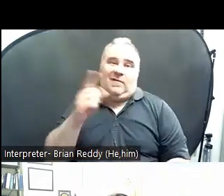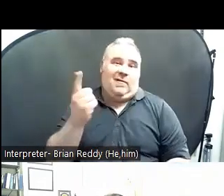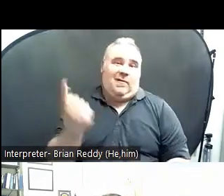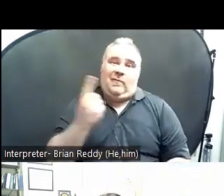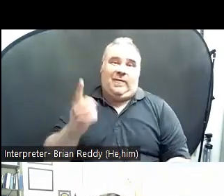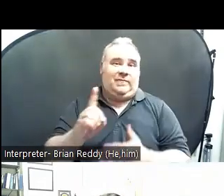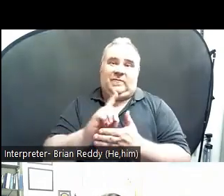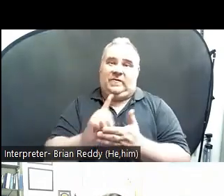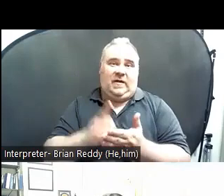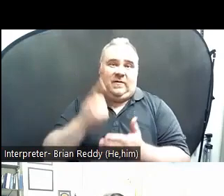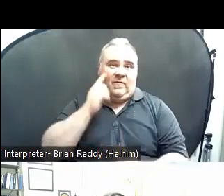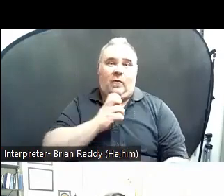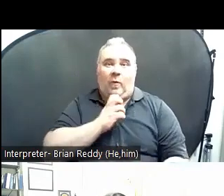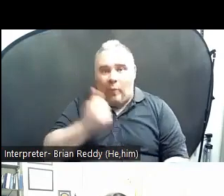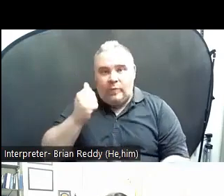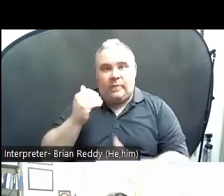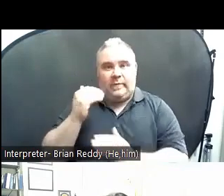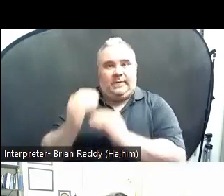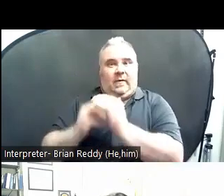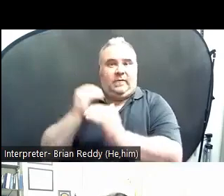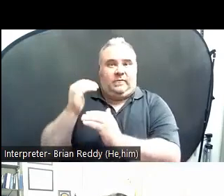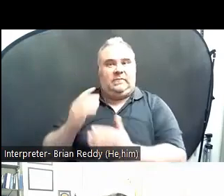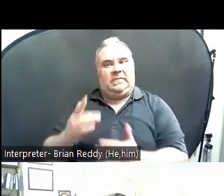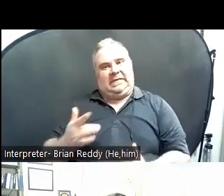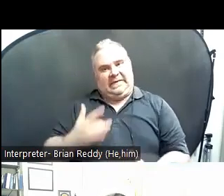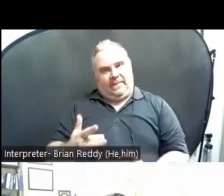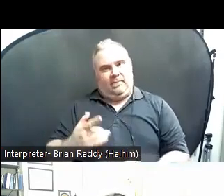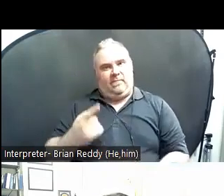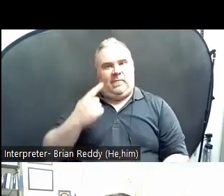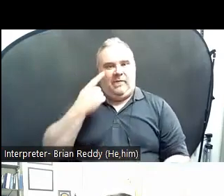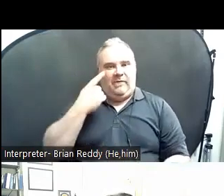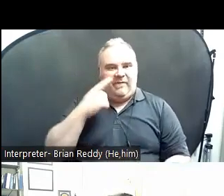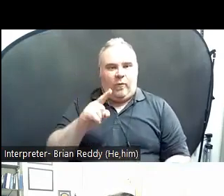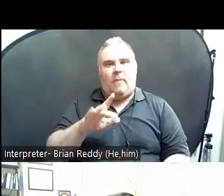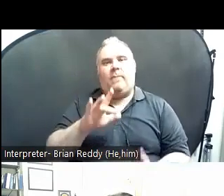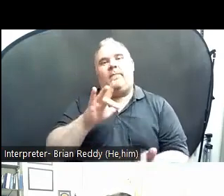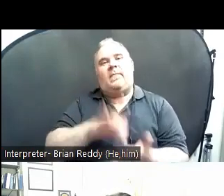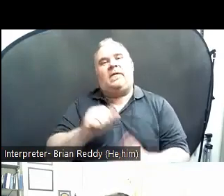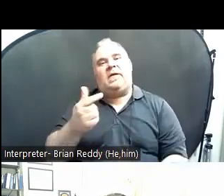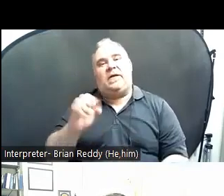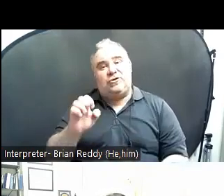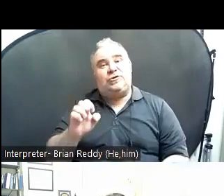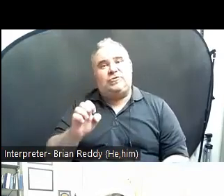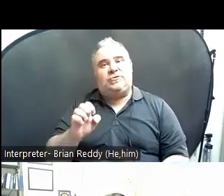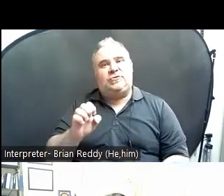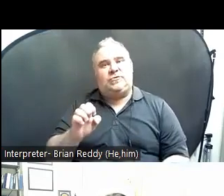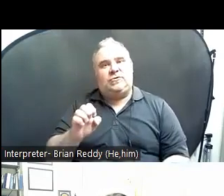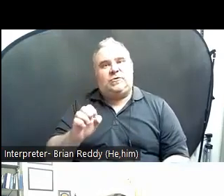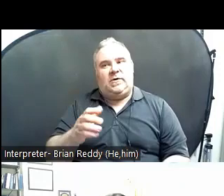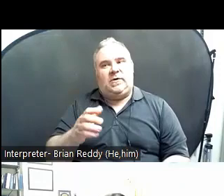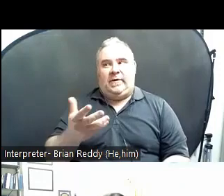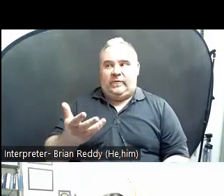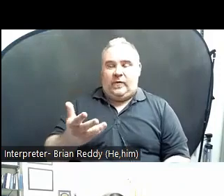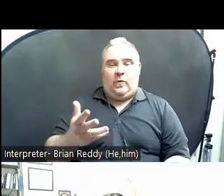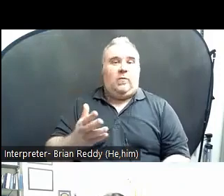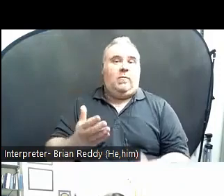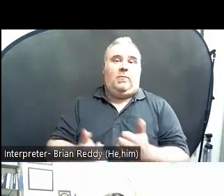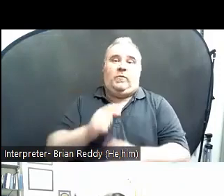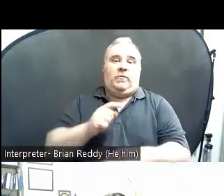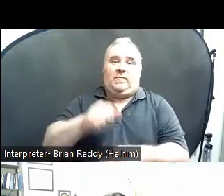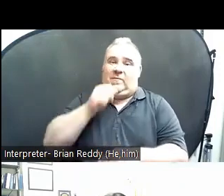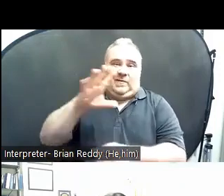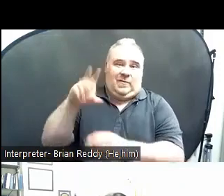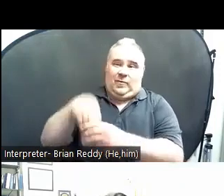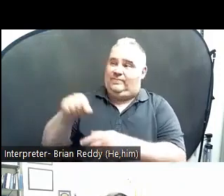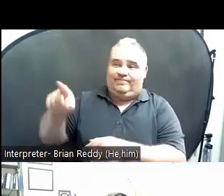designed for older adults. They're designed for the middle age group of patients. And so they often exclude patients with